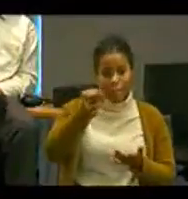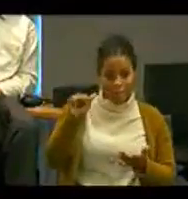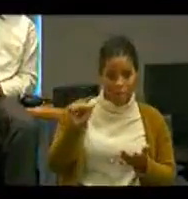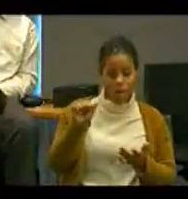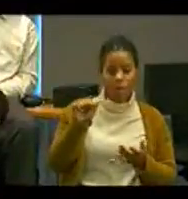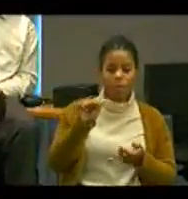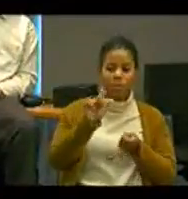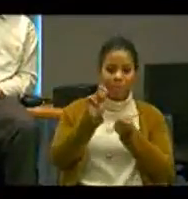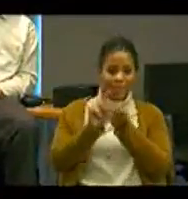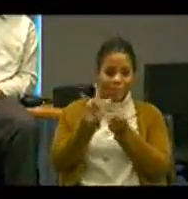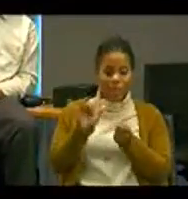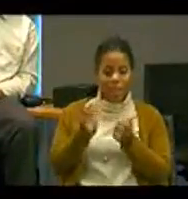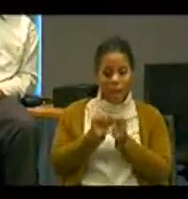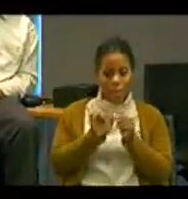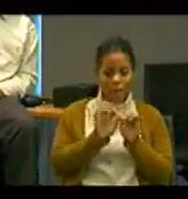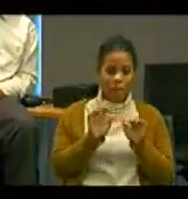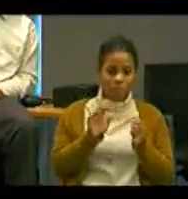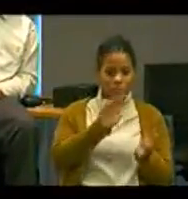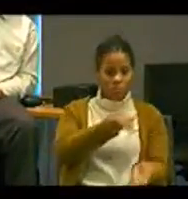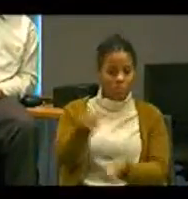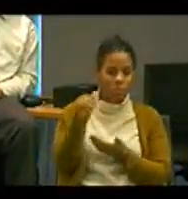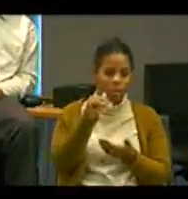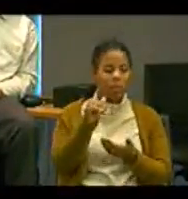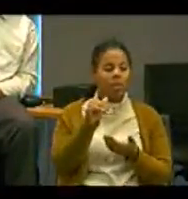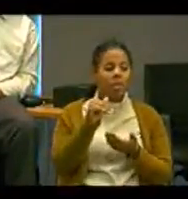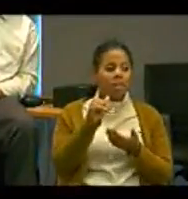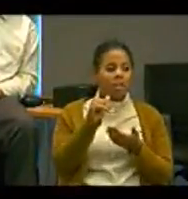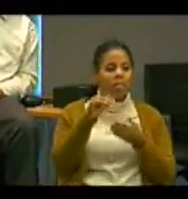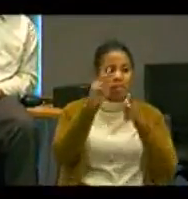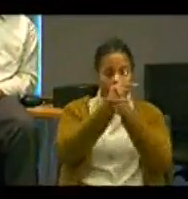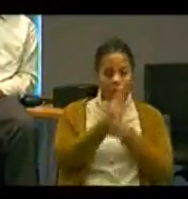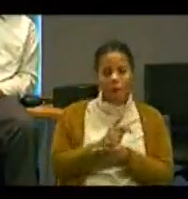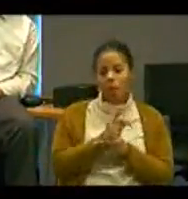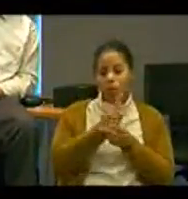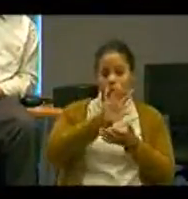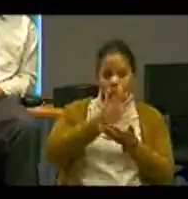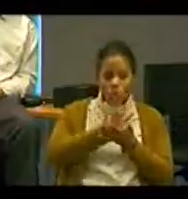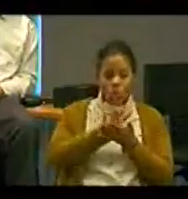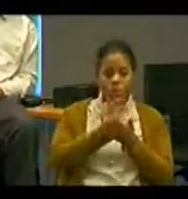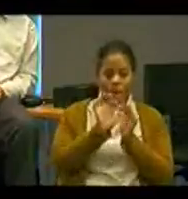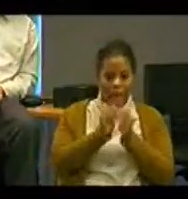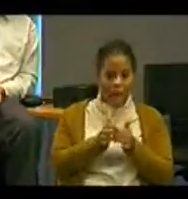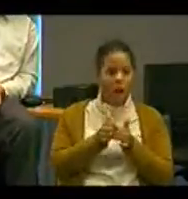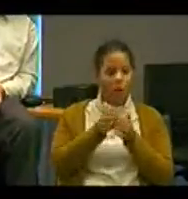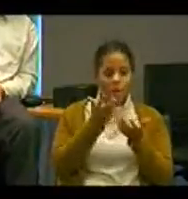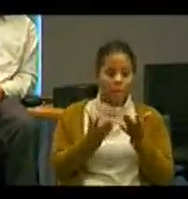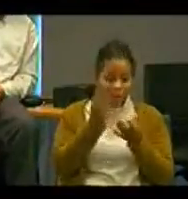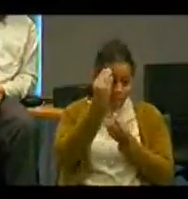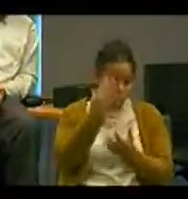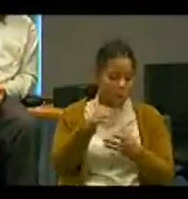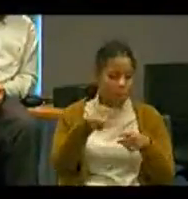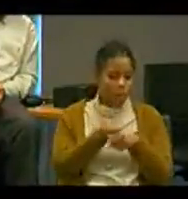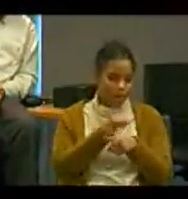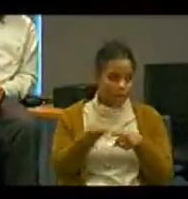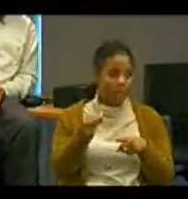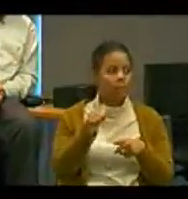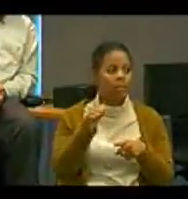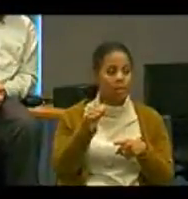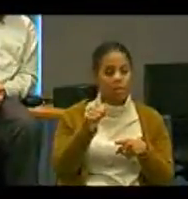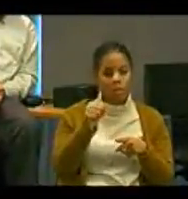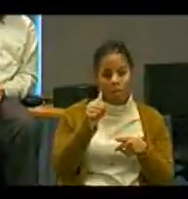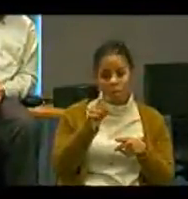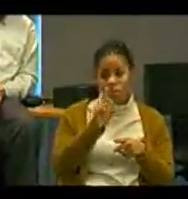useful to schools to clearly understand where there are particular decision points that might inform practice, have inspired several